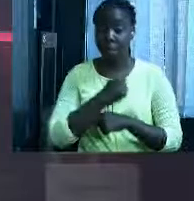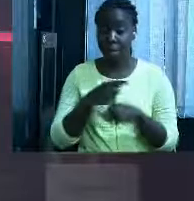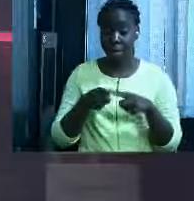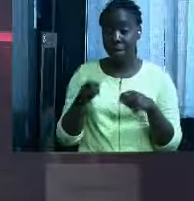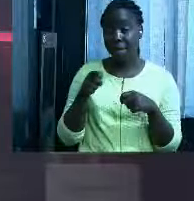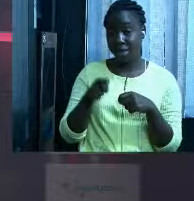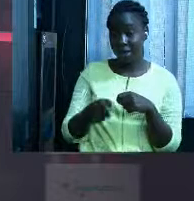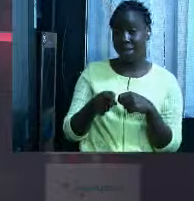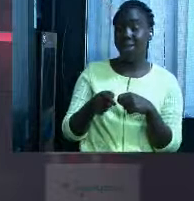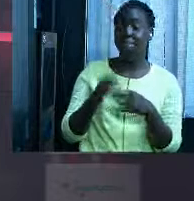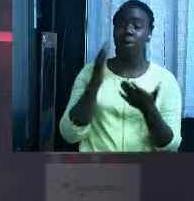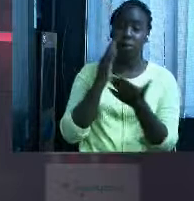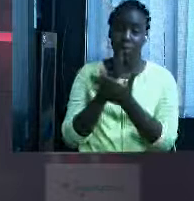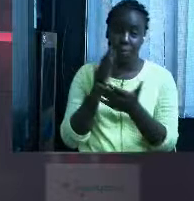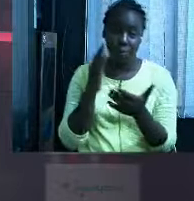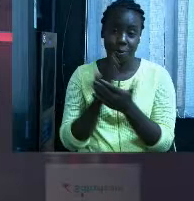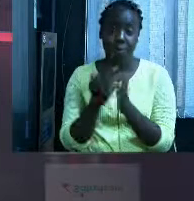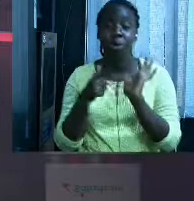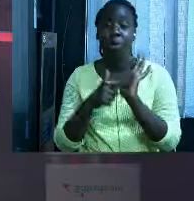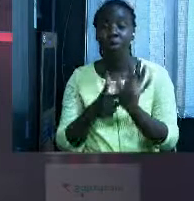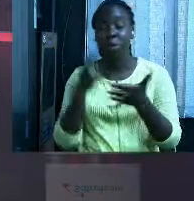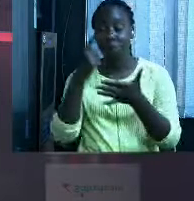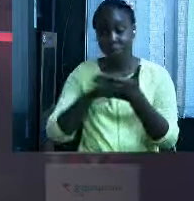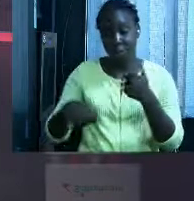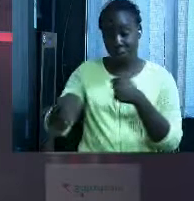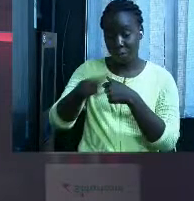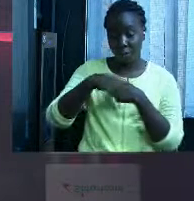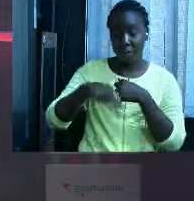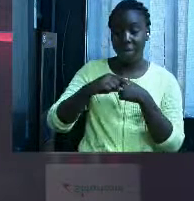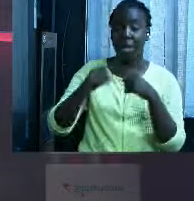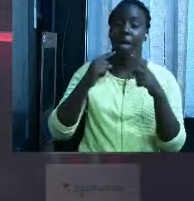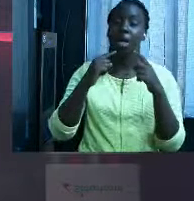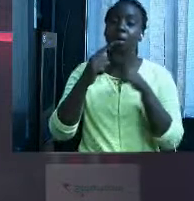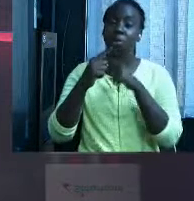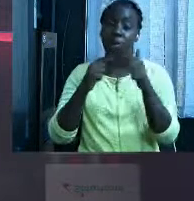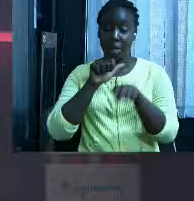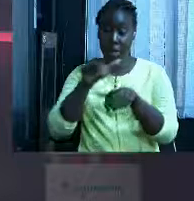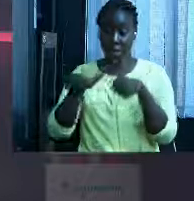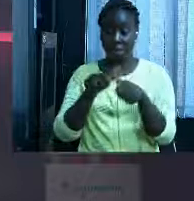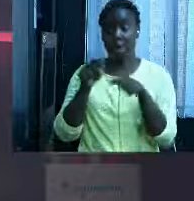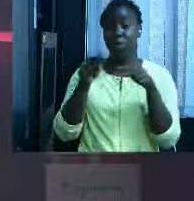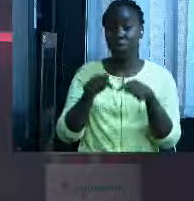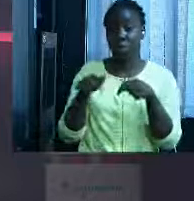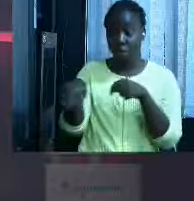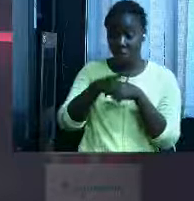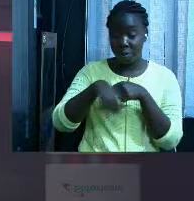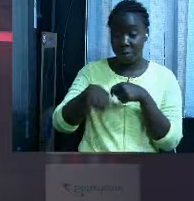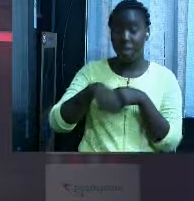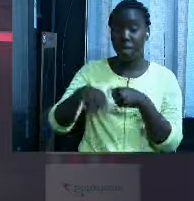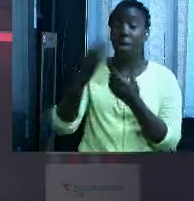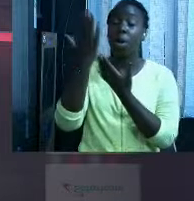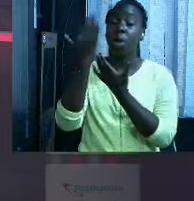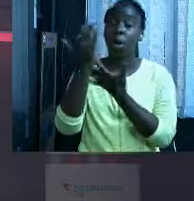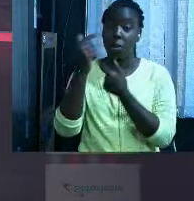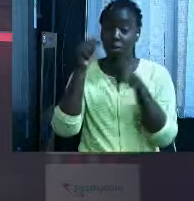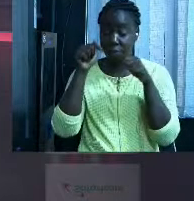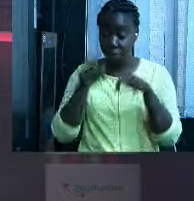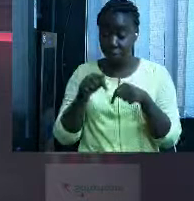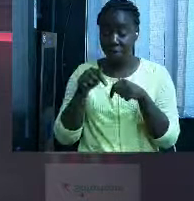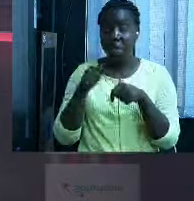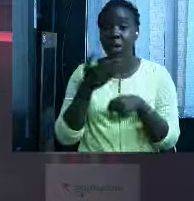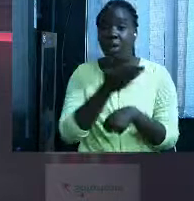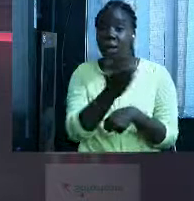the session, Internet for Human Resilience and Solidarity. So we hope that we're actually learning some of these glitches and